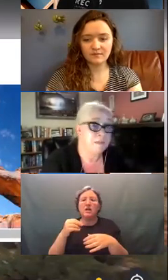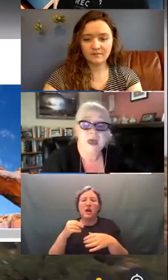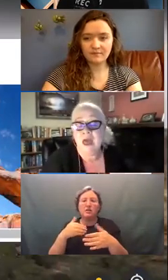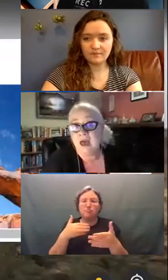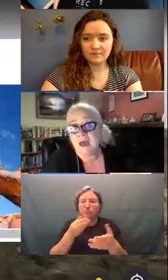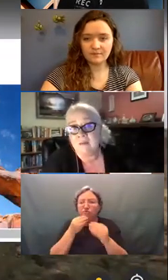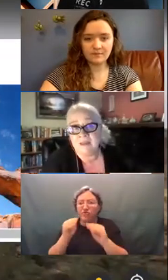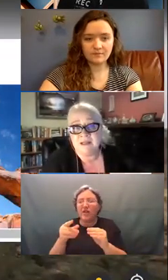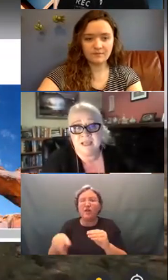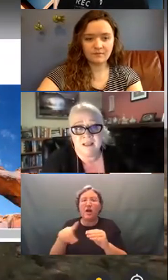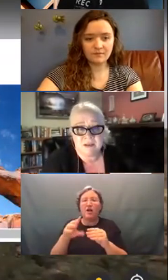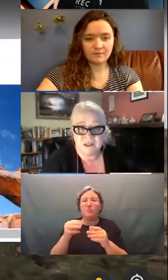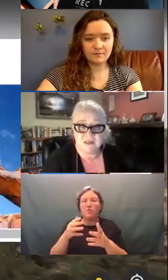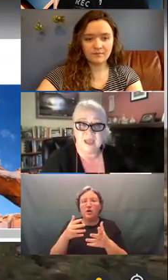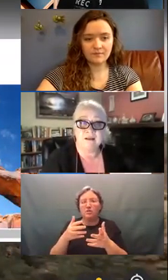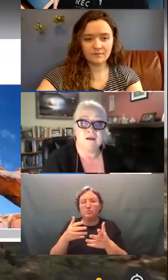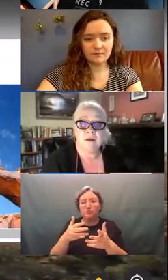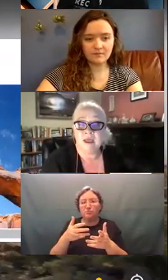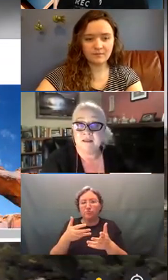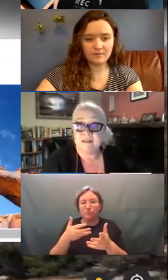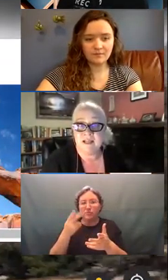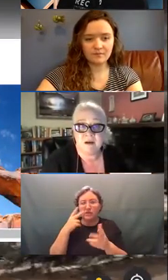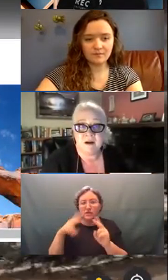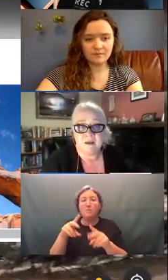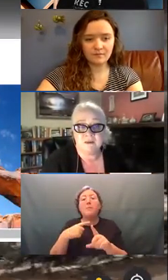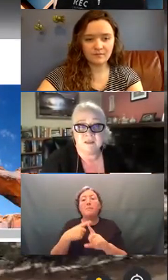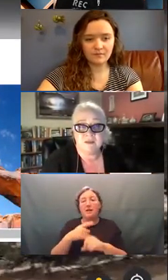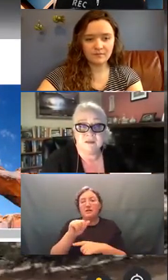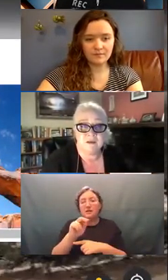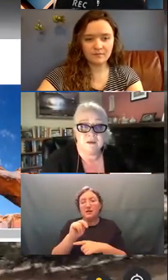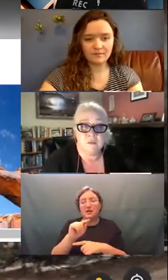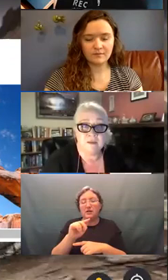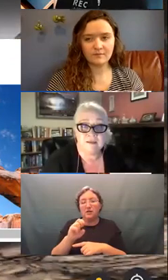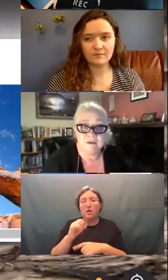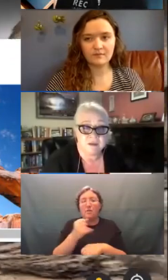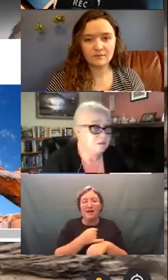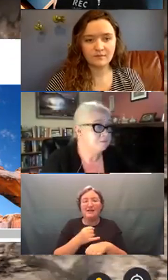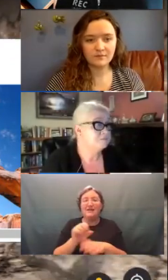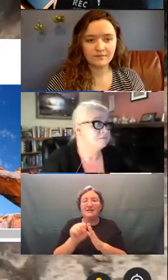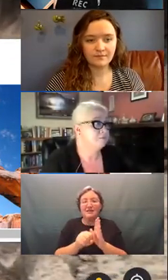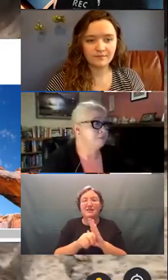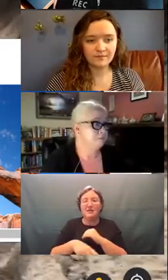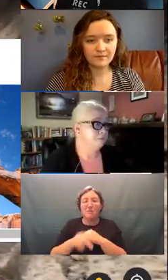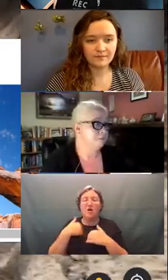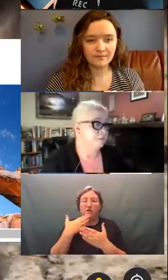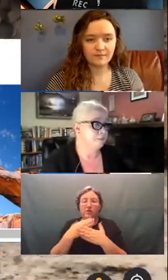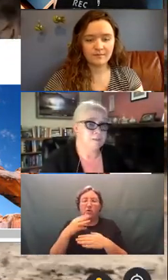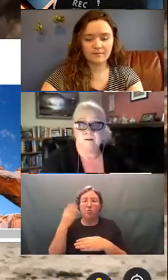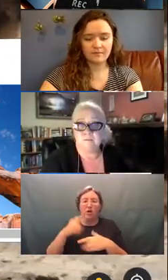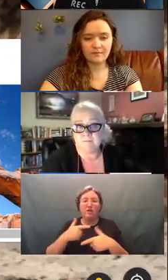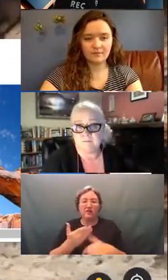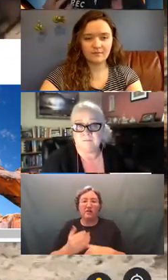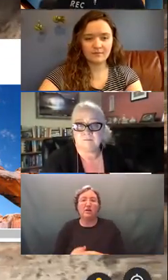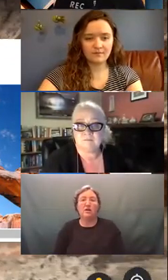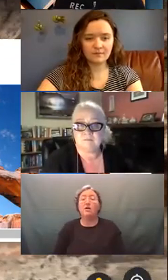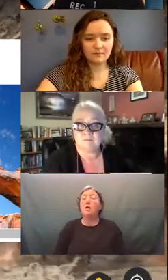them. And then, as Haley mentioned, Antelope Island State Park also has really good wildlife viewing. Perfect. And